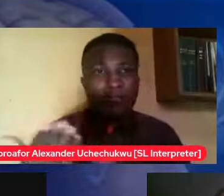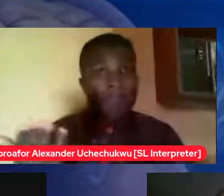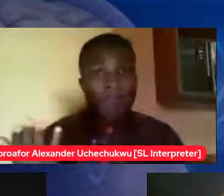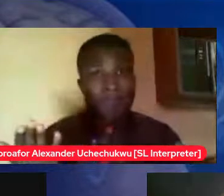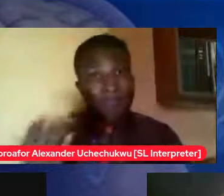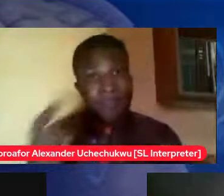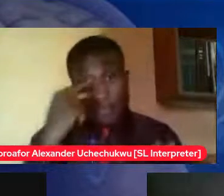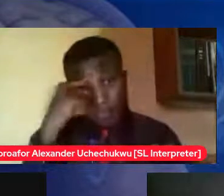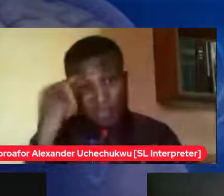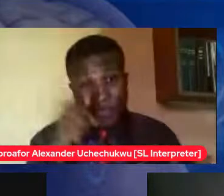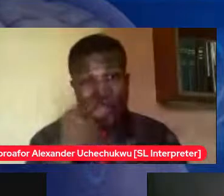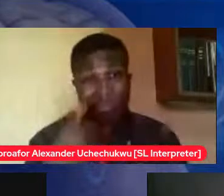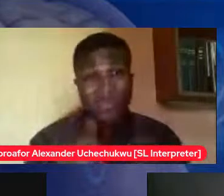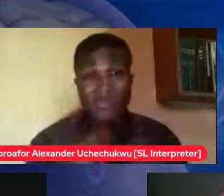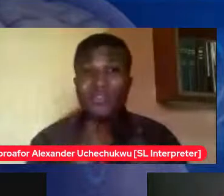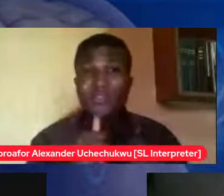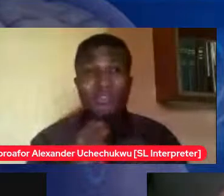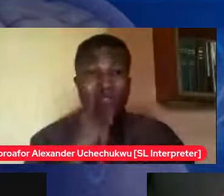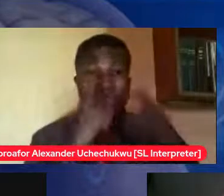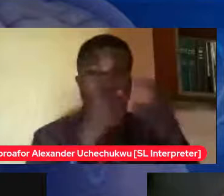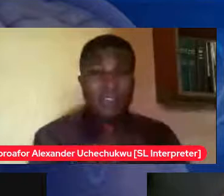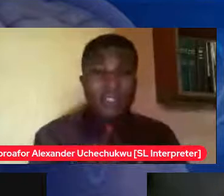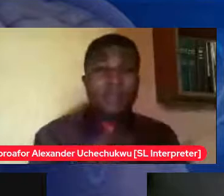contribute that's the only thing you think they have to offer